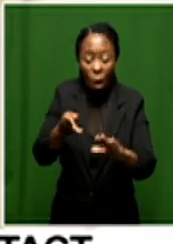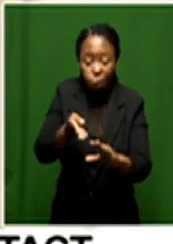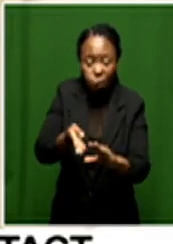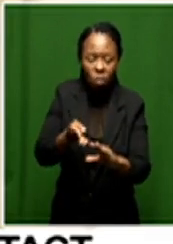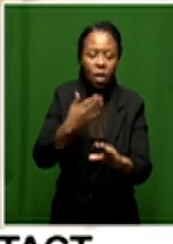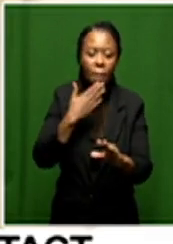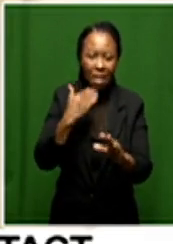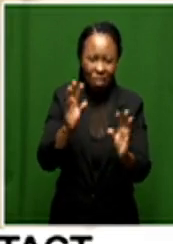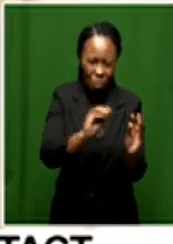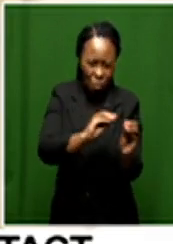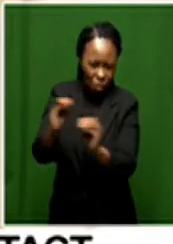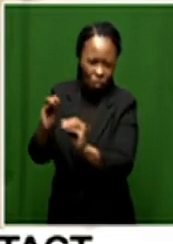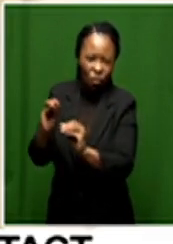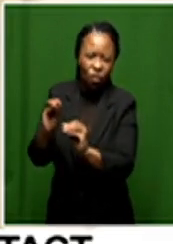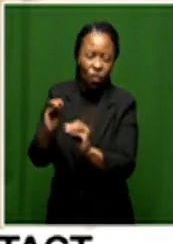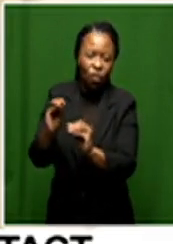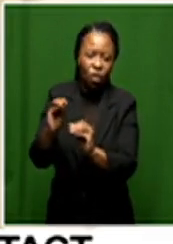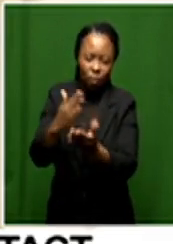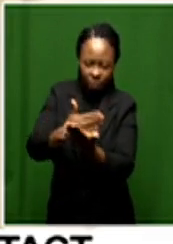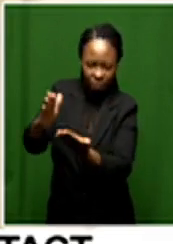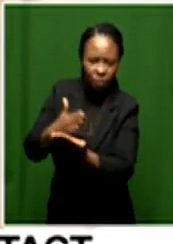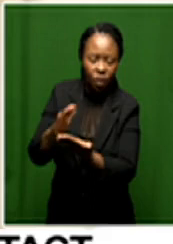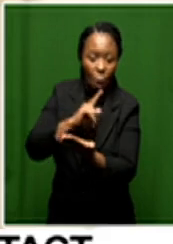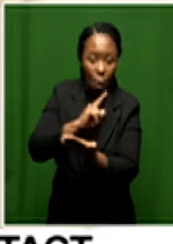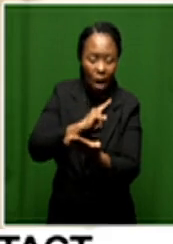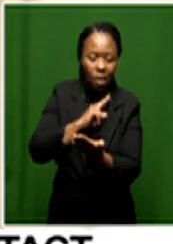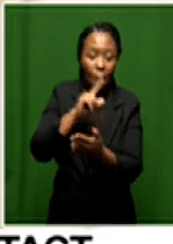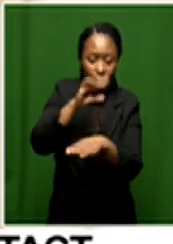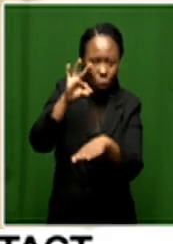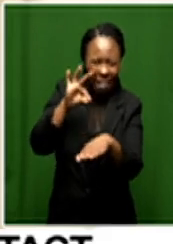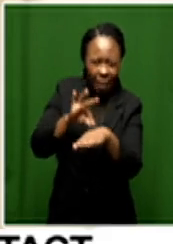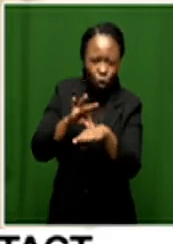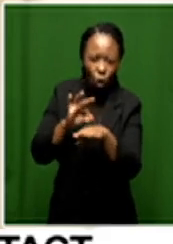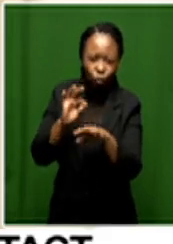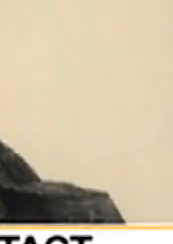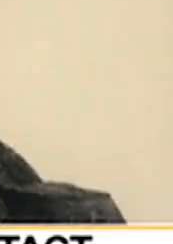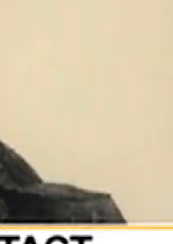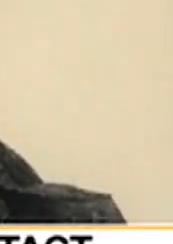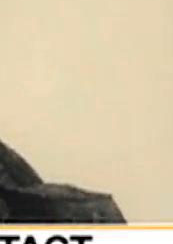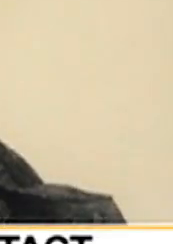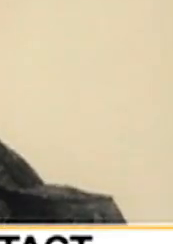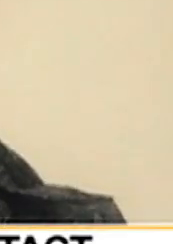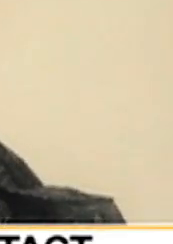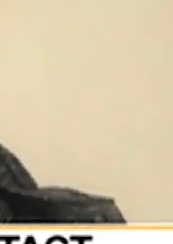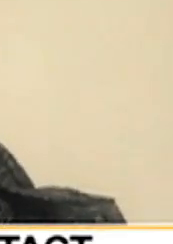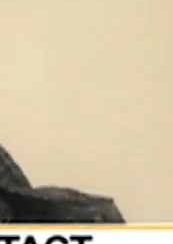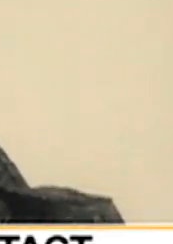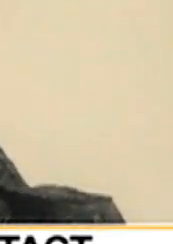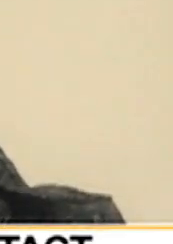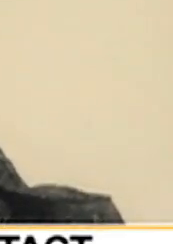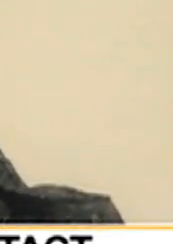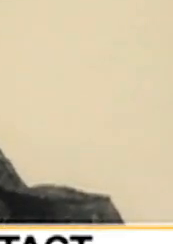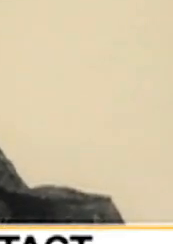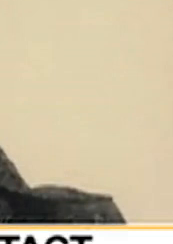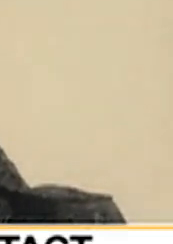you remove the environment where mosquitoes breed. And Dr. Maja, which areas